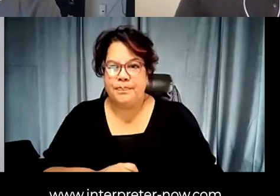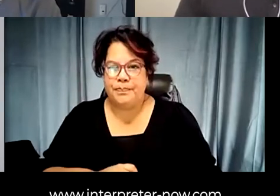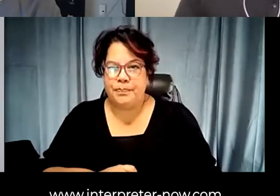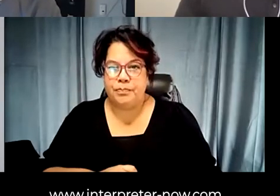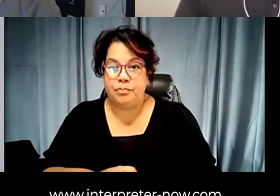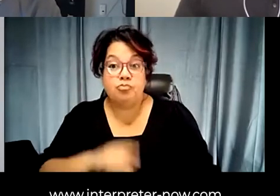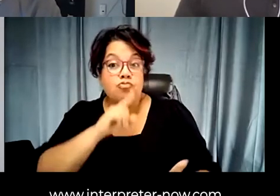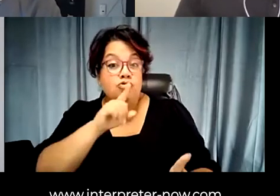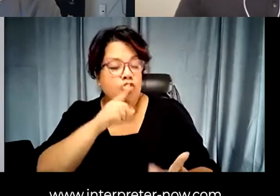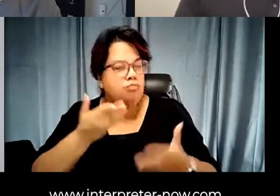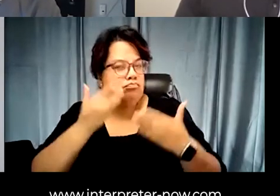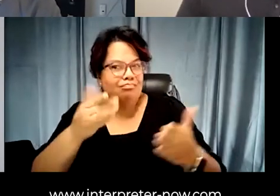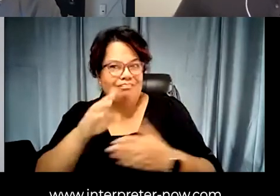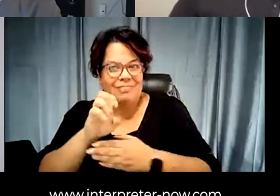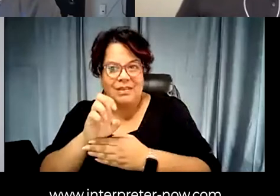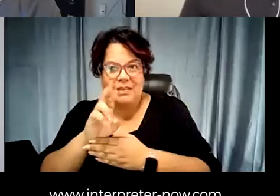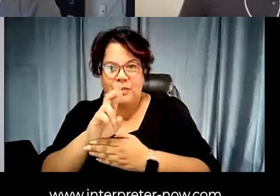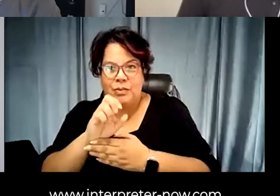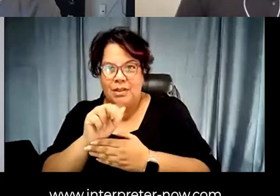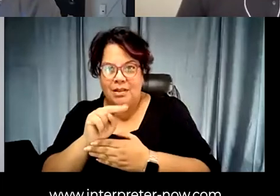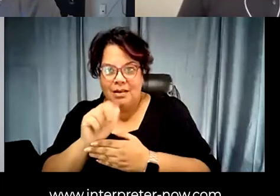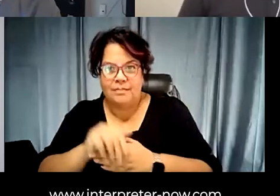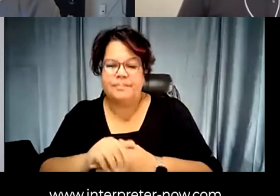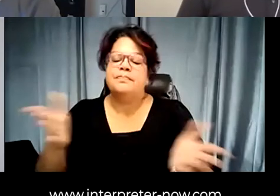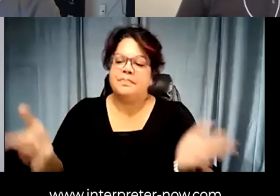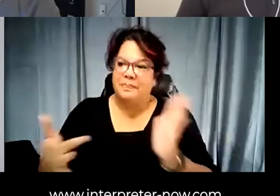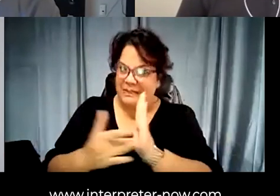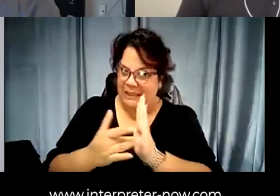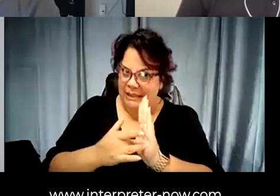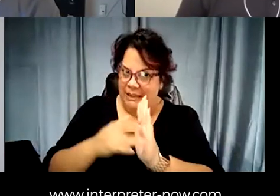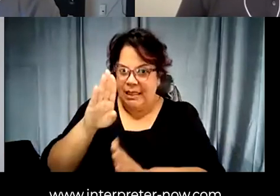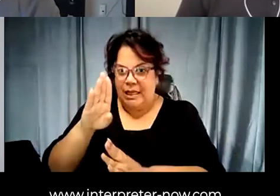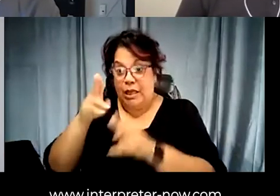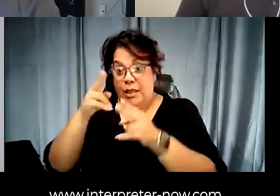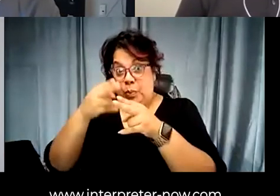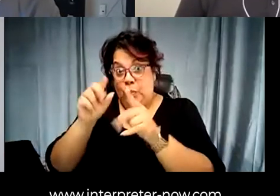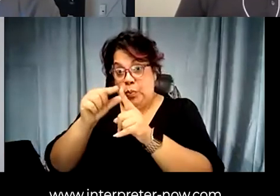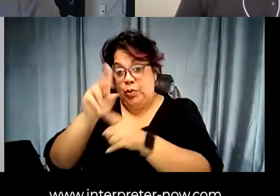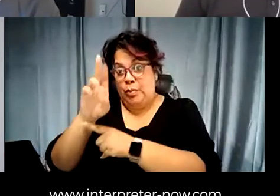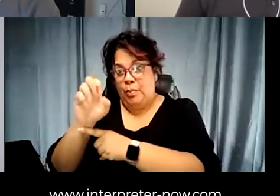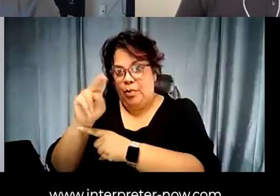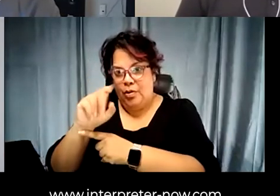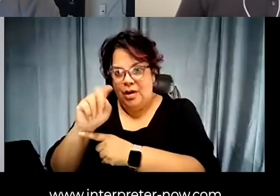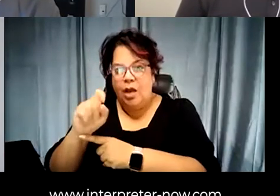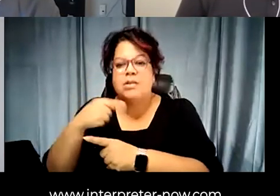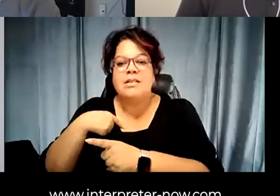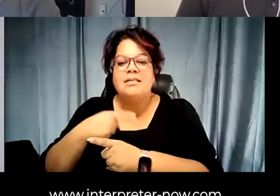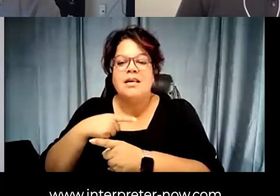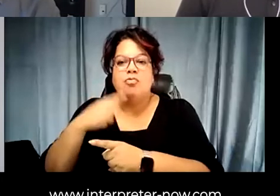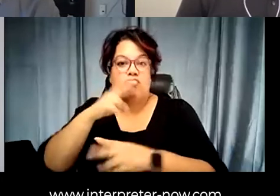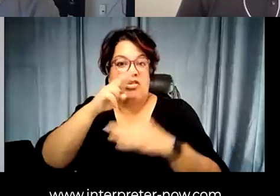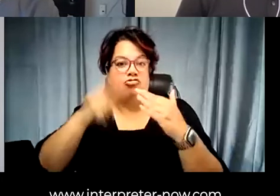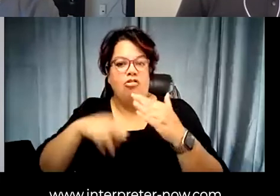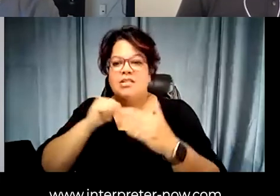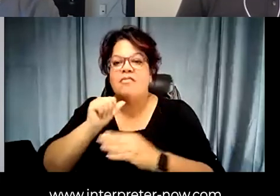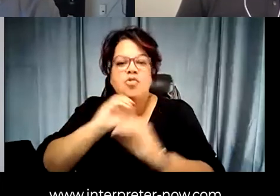Sure, I'll jump in there. So technically, burnout is the result of untreated chronic stress. So it